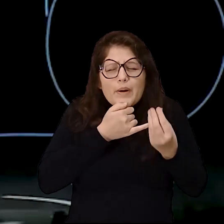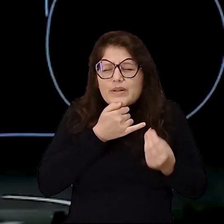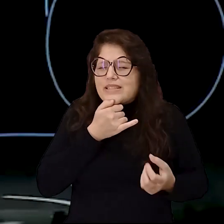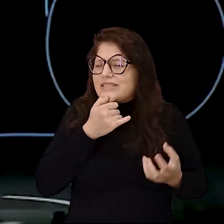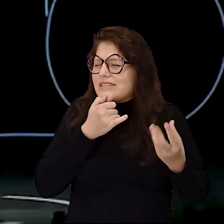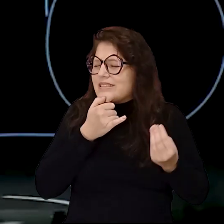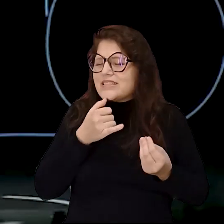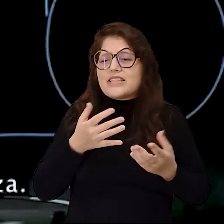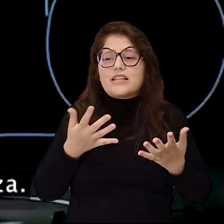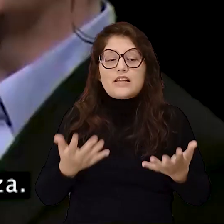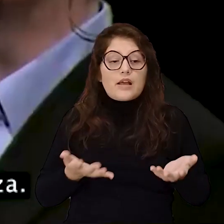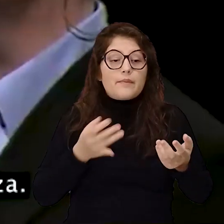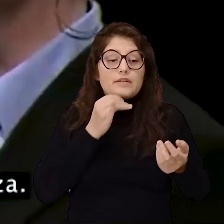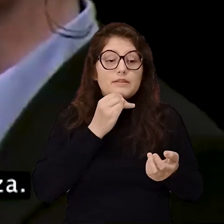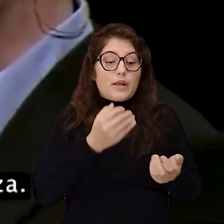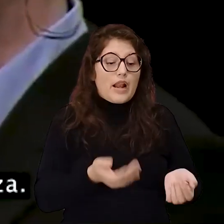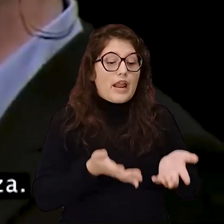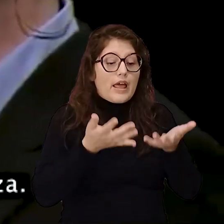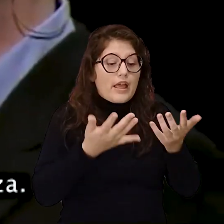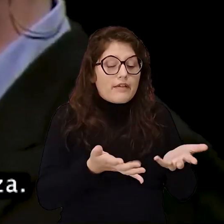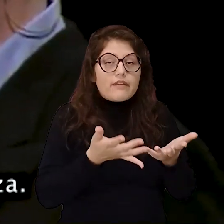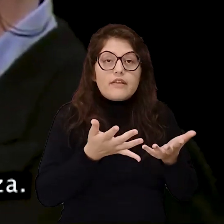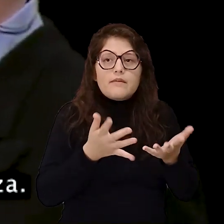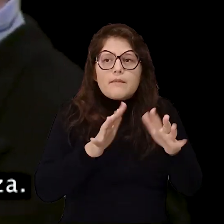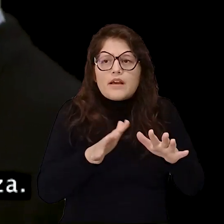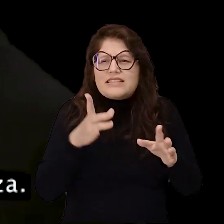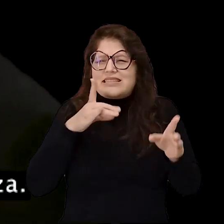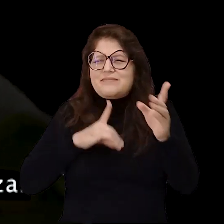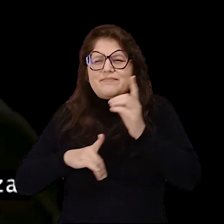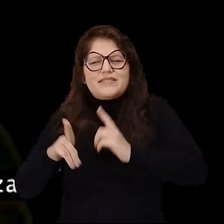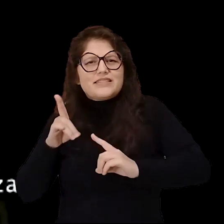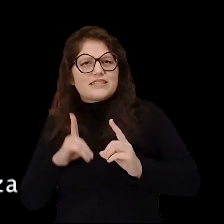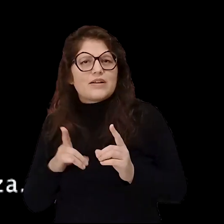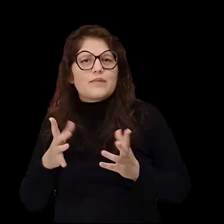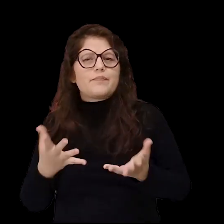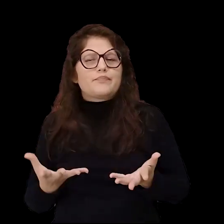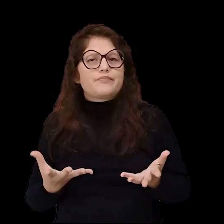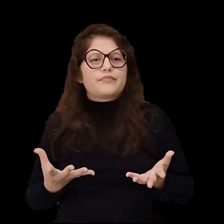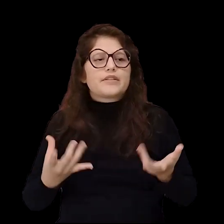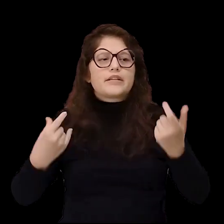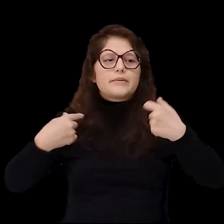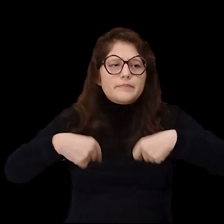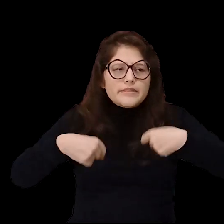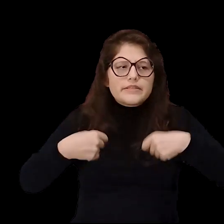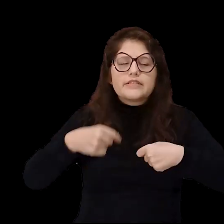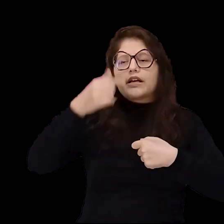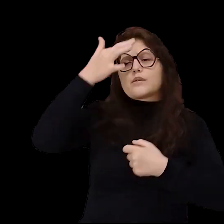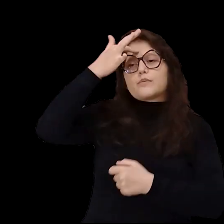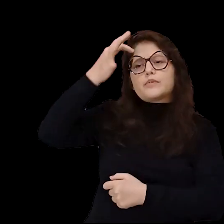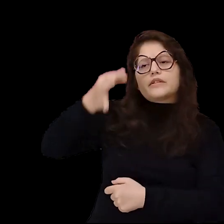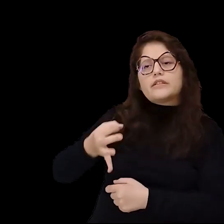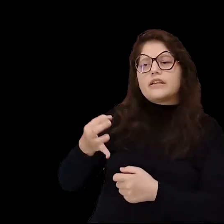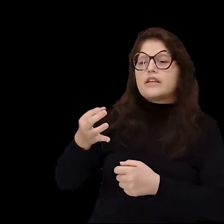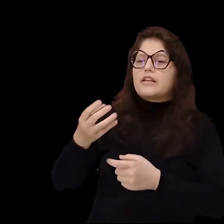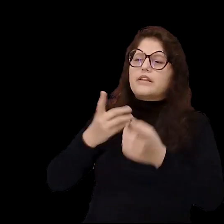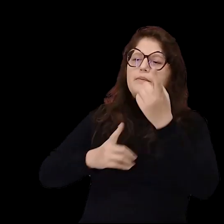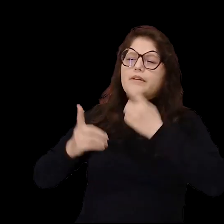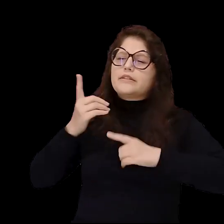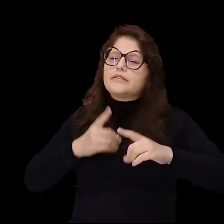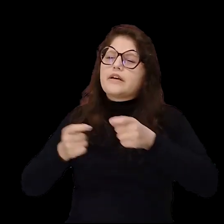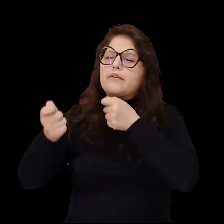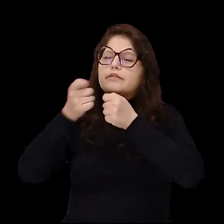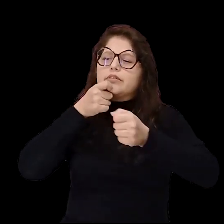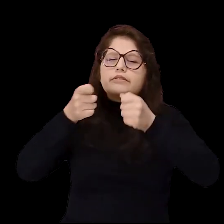a great deal. People think of depression as being just sadness. It's much, much too much sadness, much too